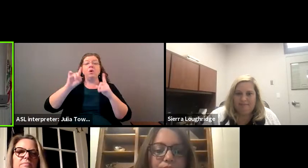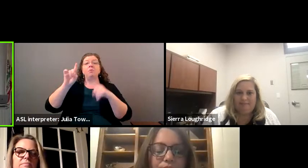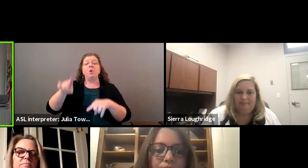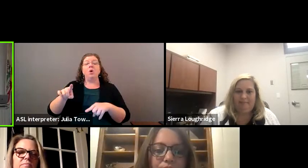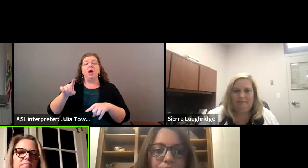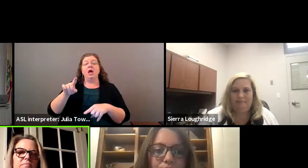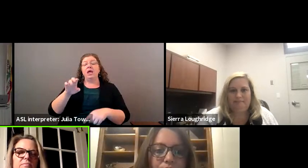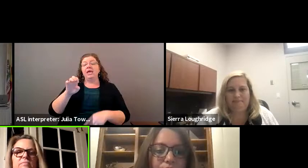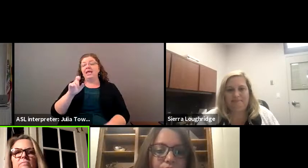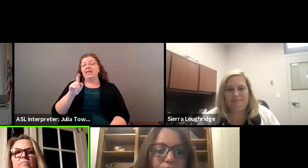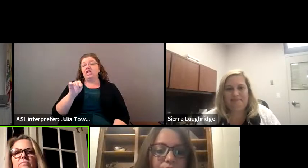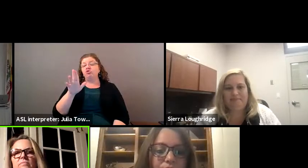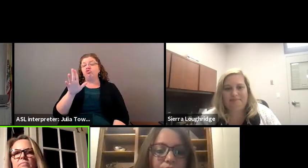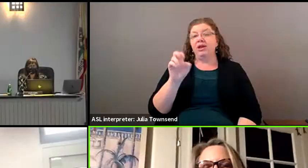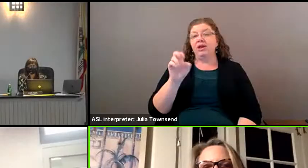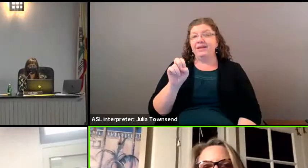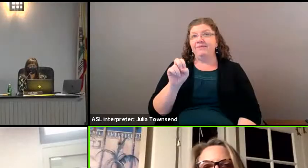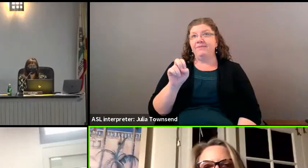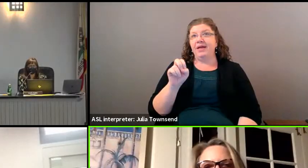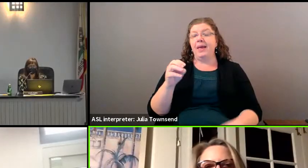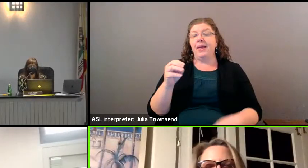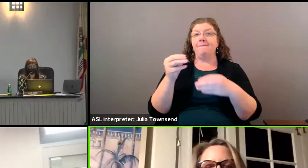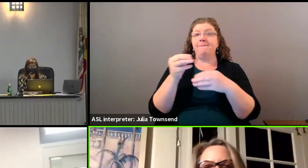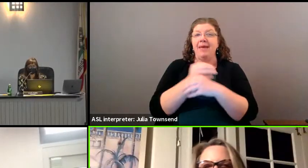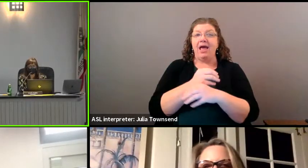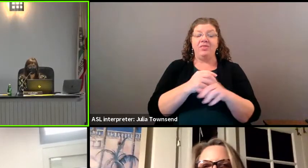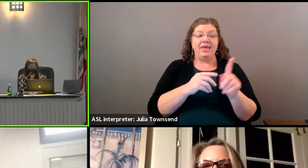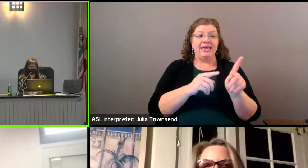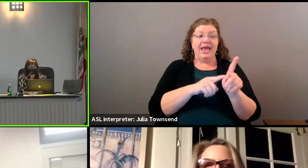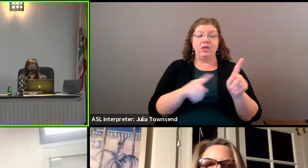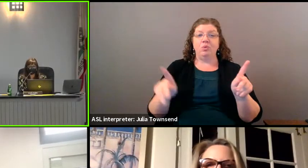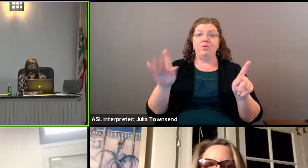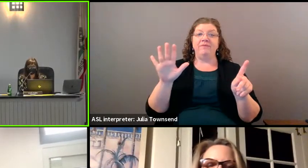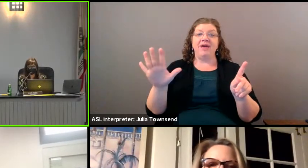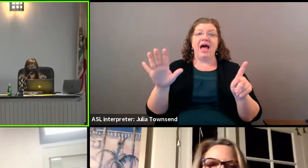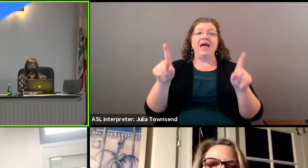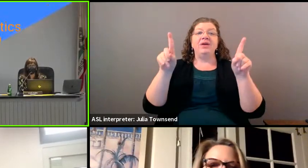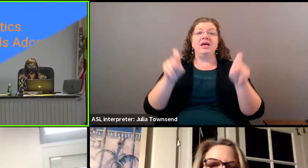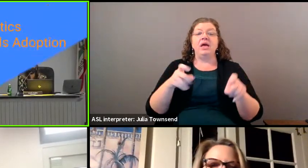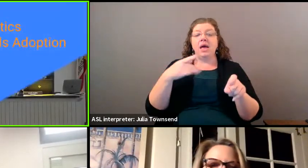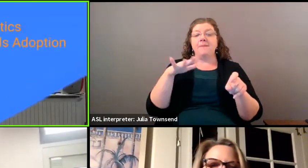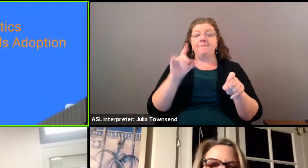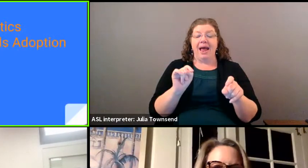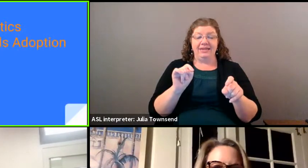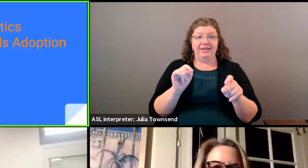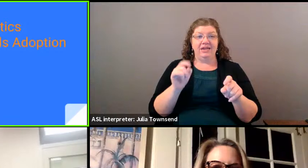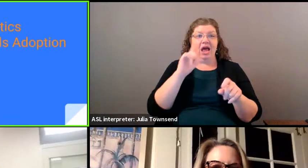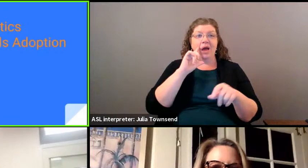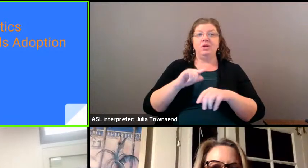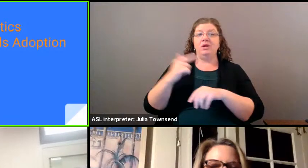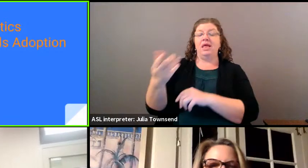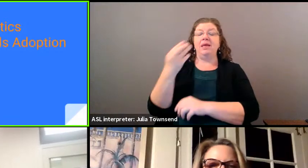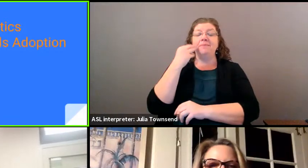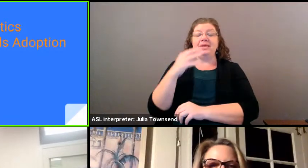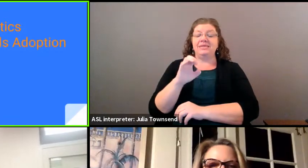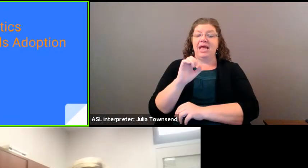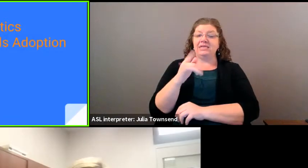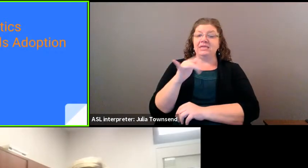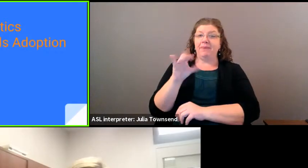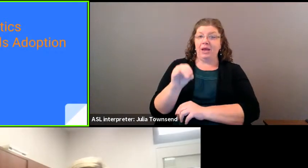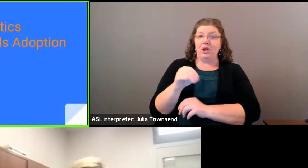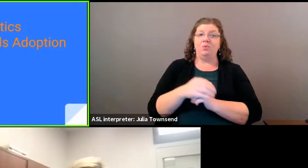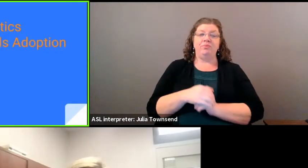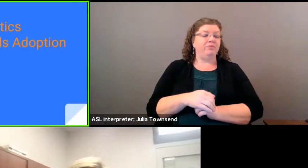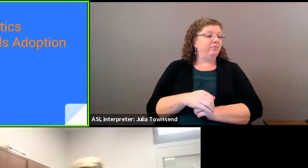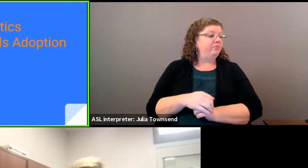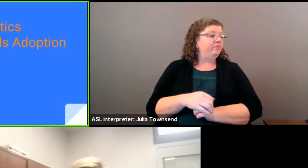illustrative math K-5 pilot. And I'll turn that over to Ms. Escobedo. Ms. Loffridge. Thank you